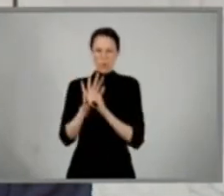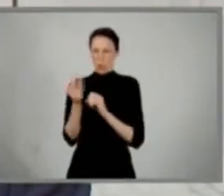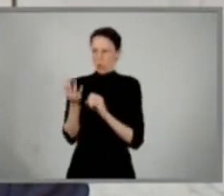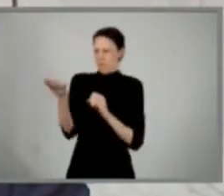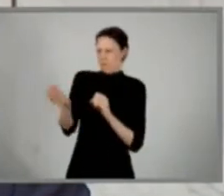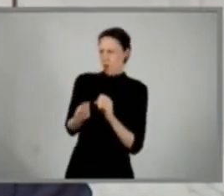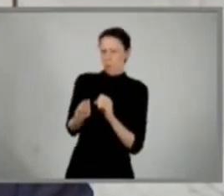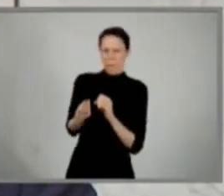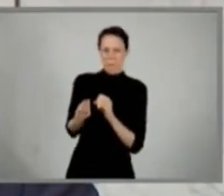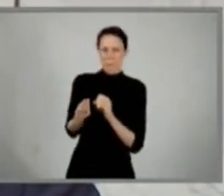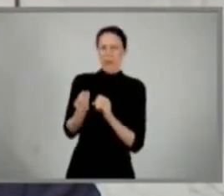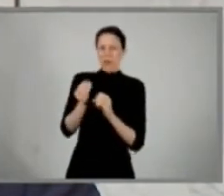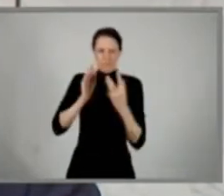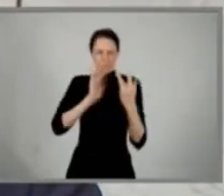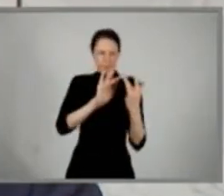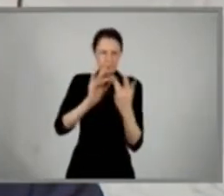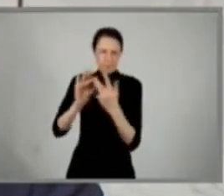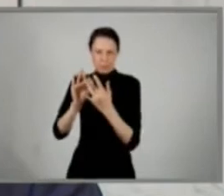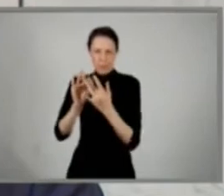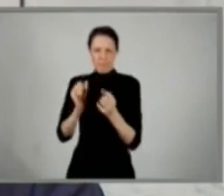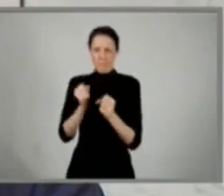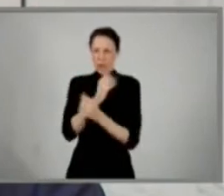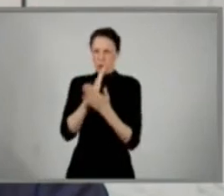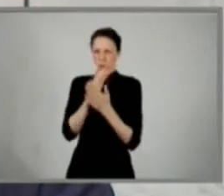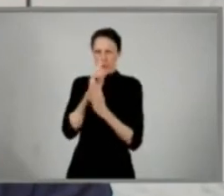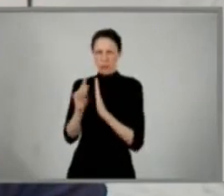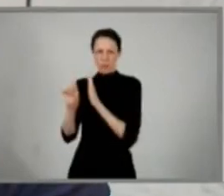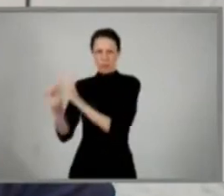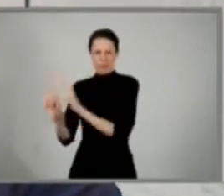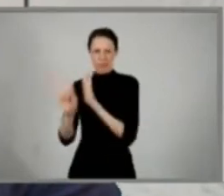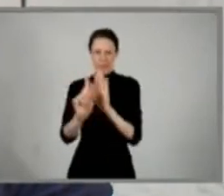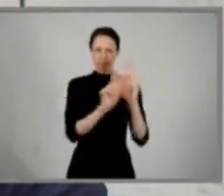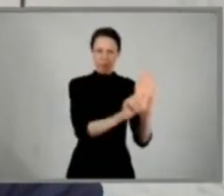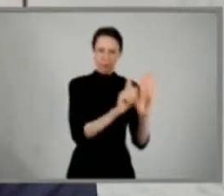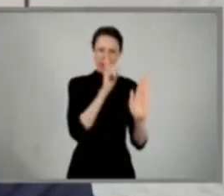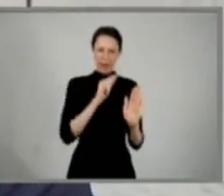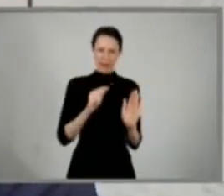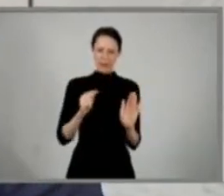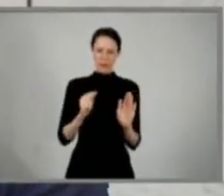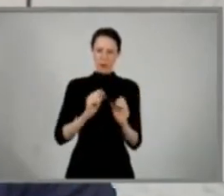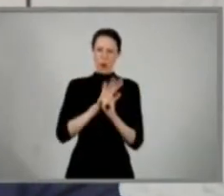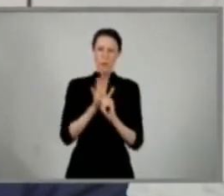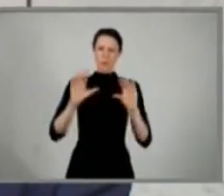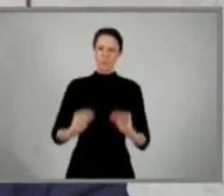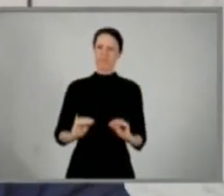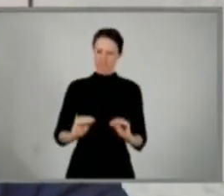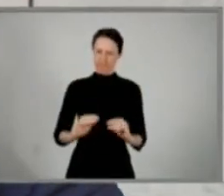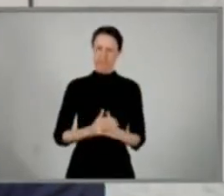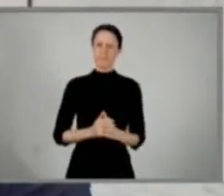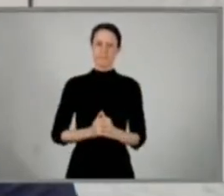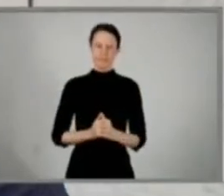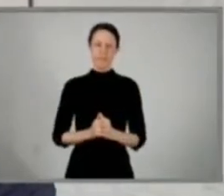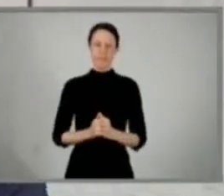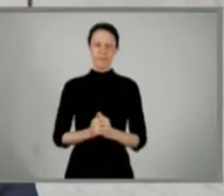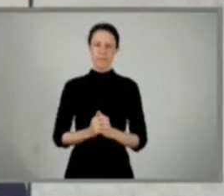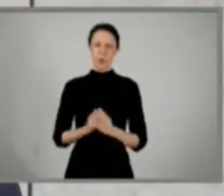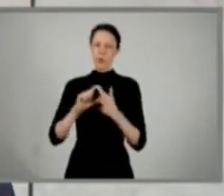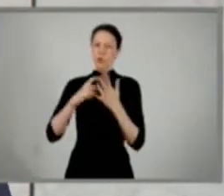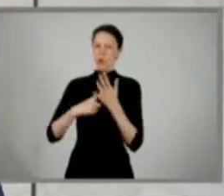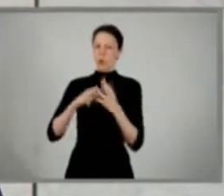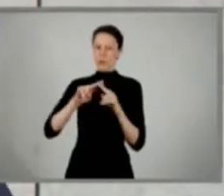adopted by the National Cabinet today to take forward. So I thank Dr. Finkel for that, and he can take you through those recommendations in more